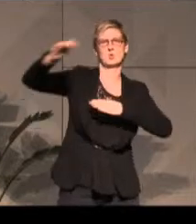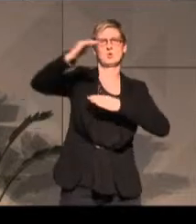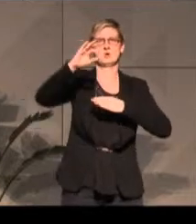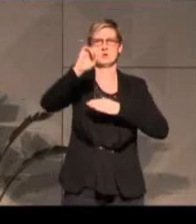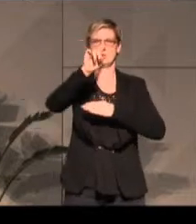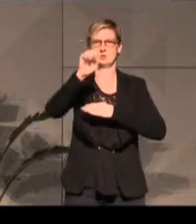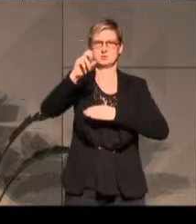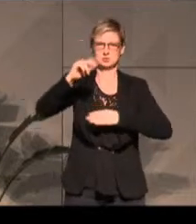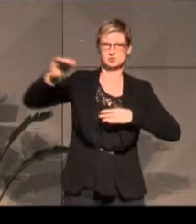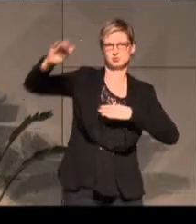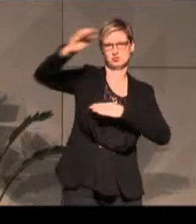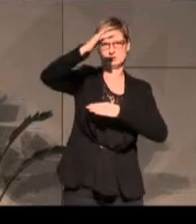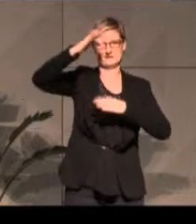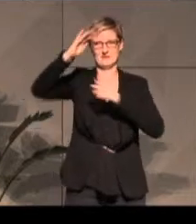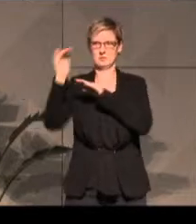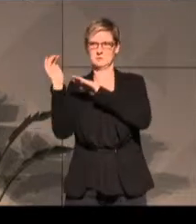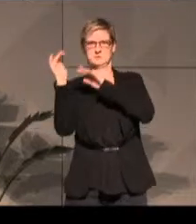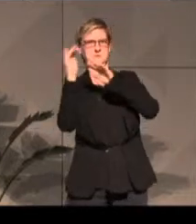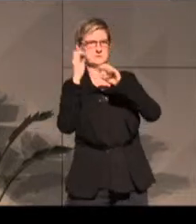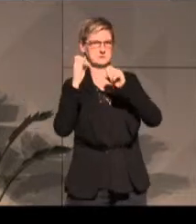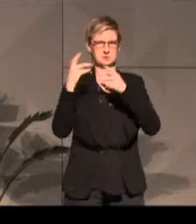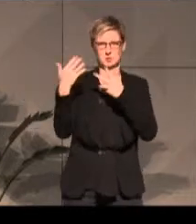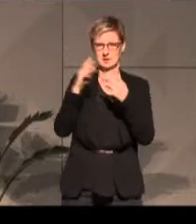the ozone layer, etc.